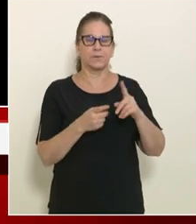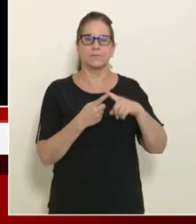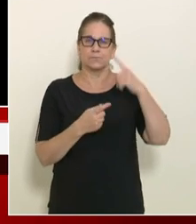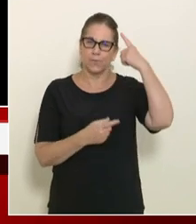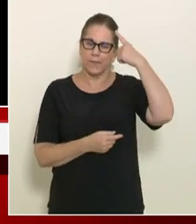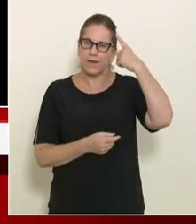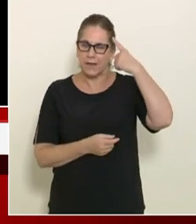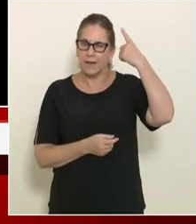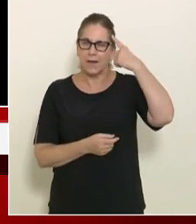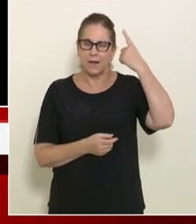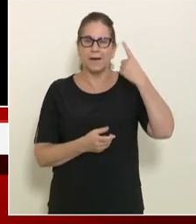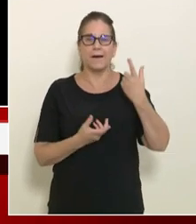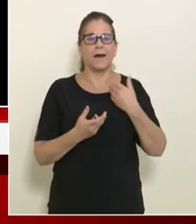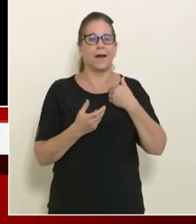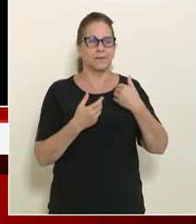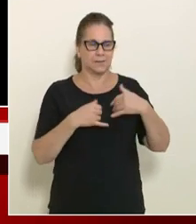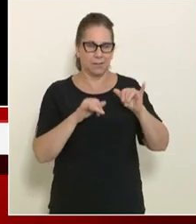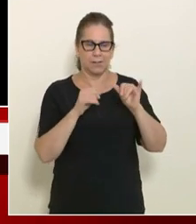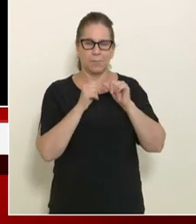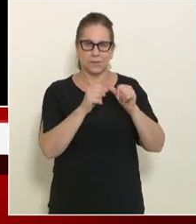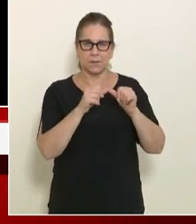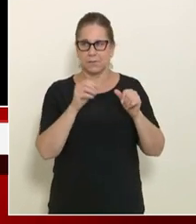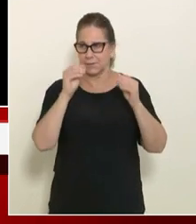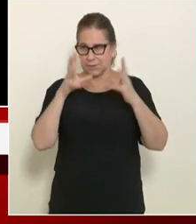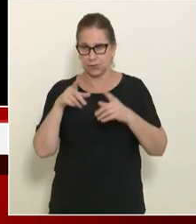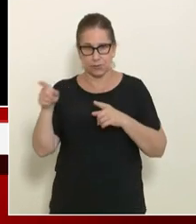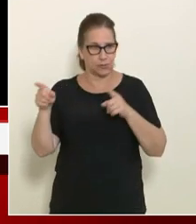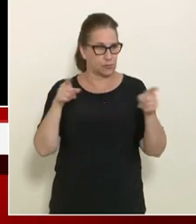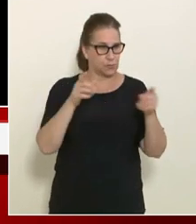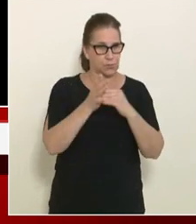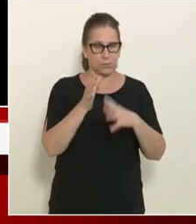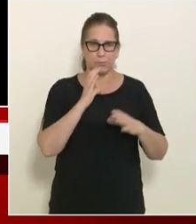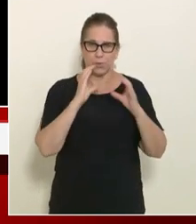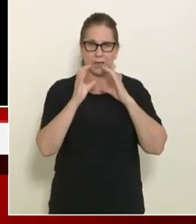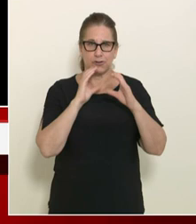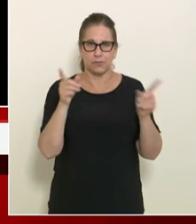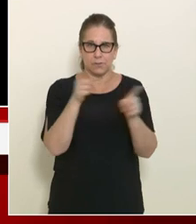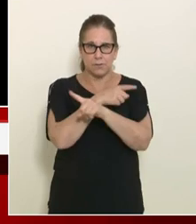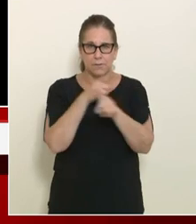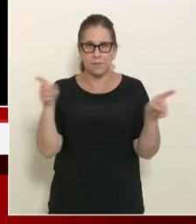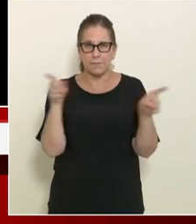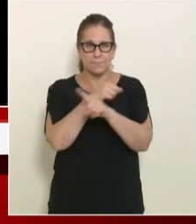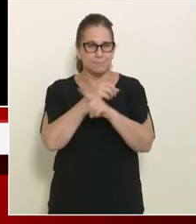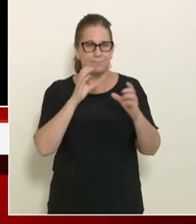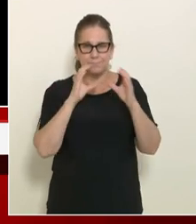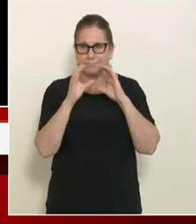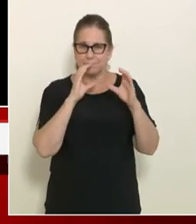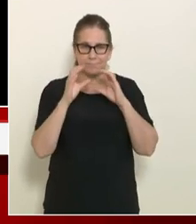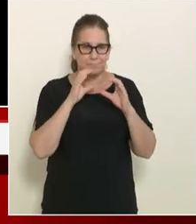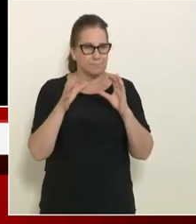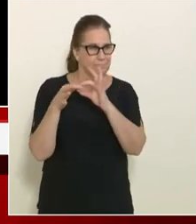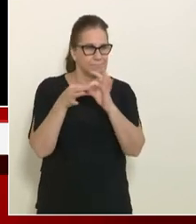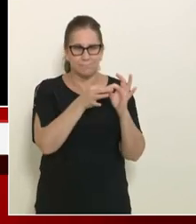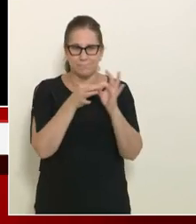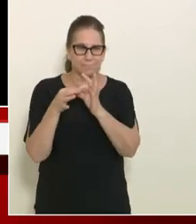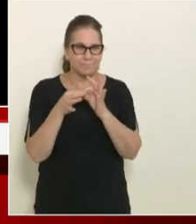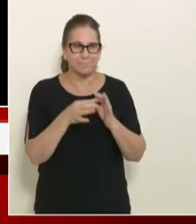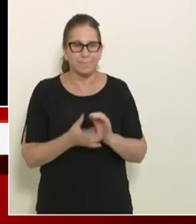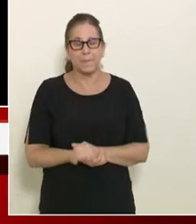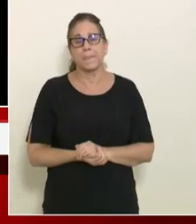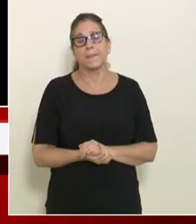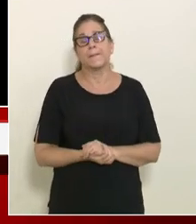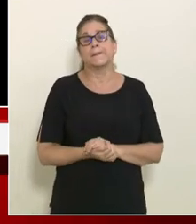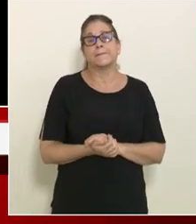feelings about where they are in this time period as relates to some of the unrest that we recently experienced and also some of